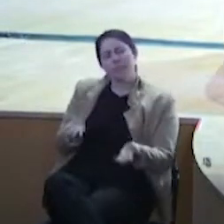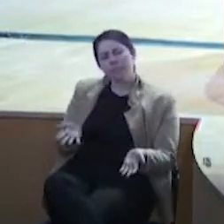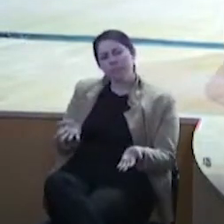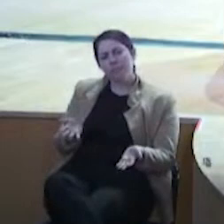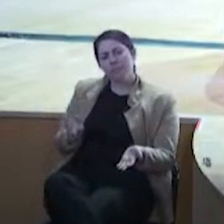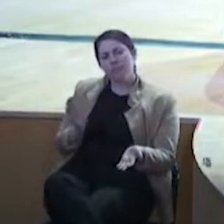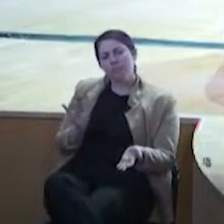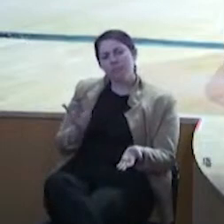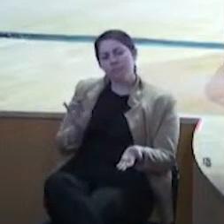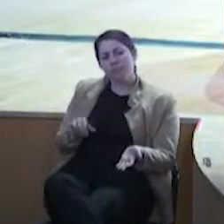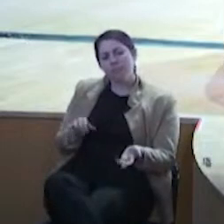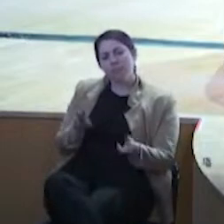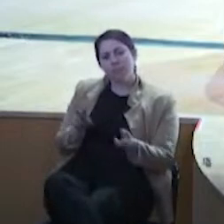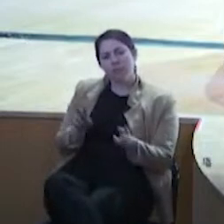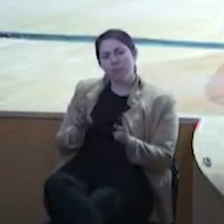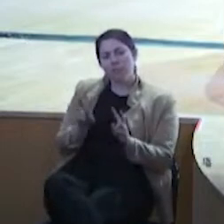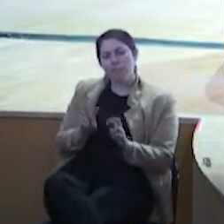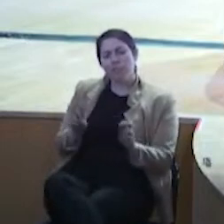And to get involved,